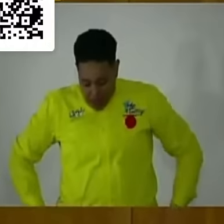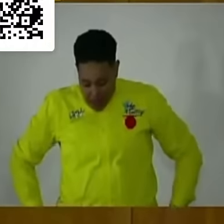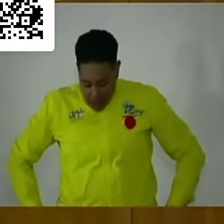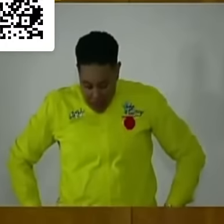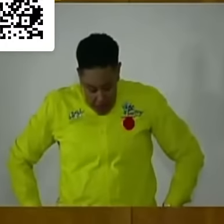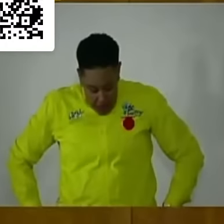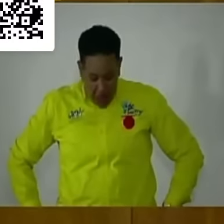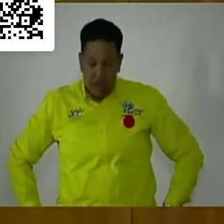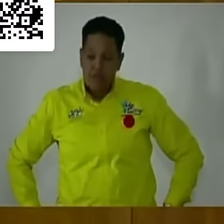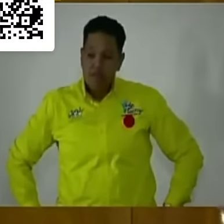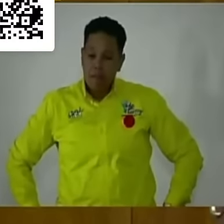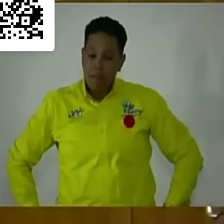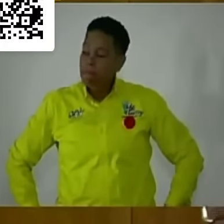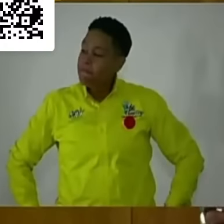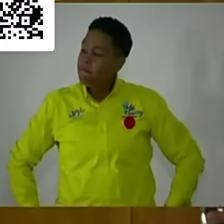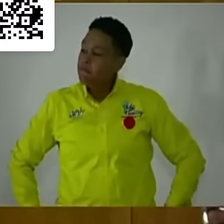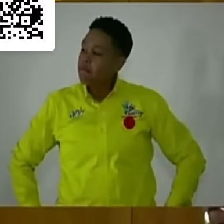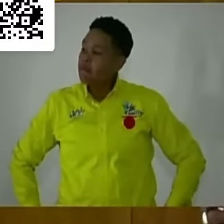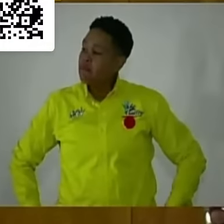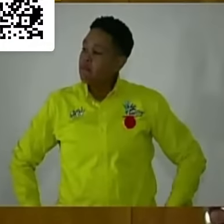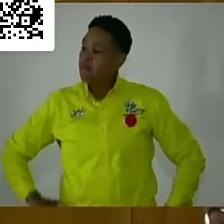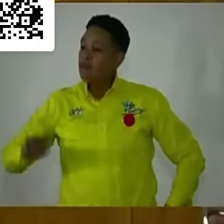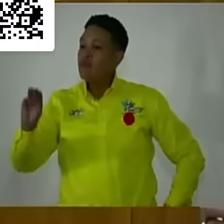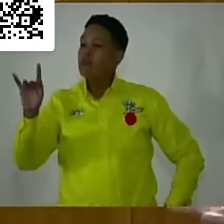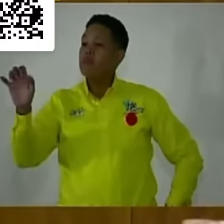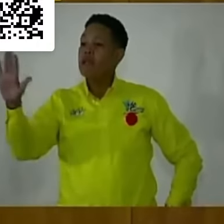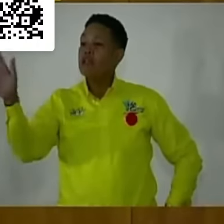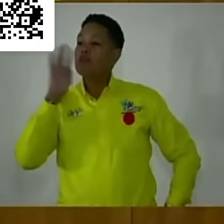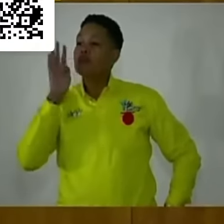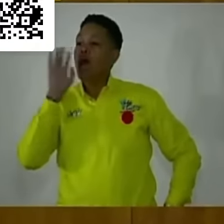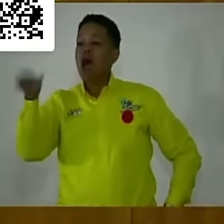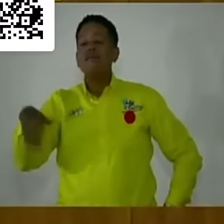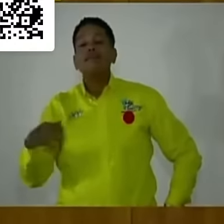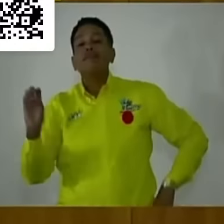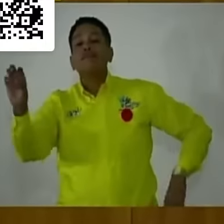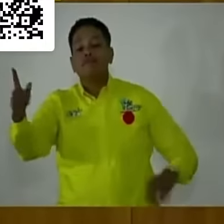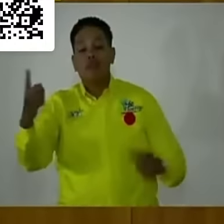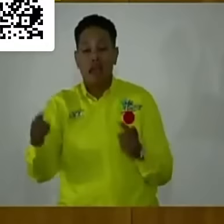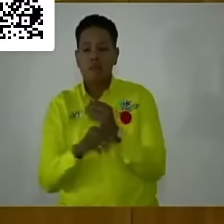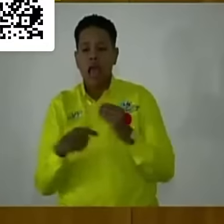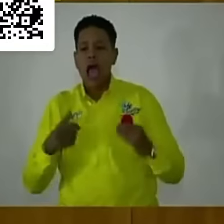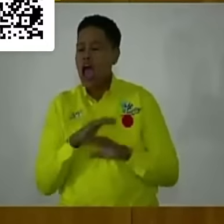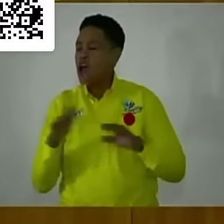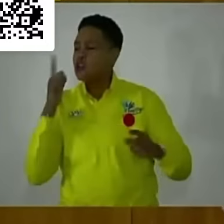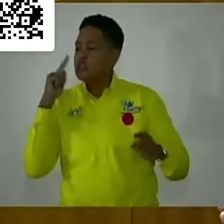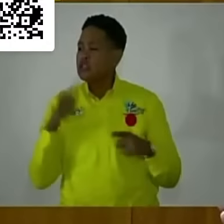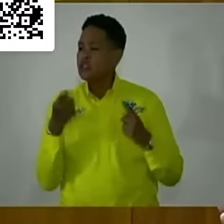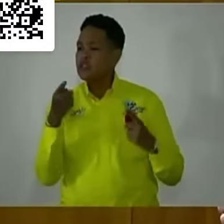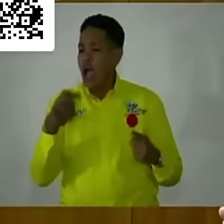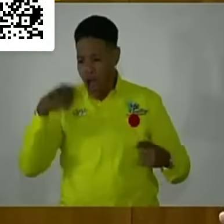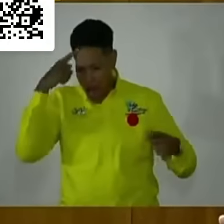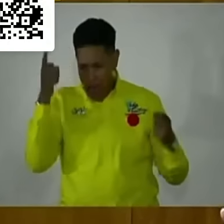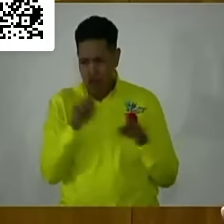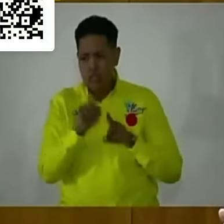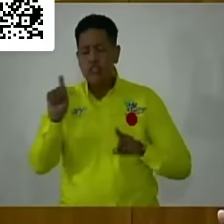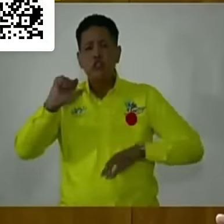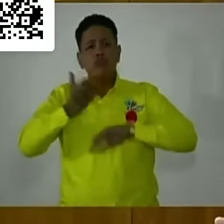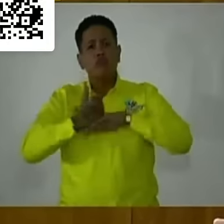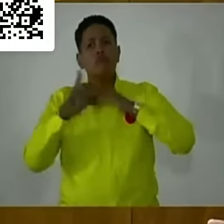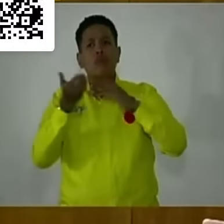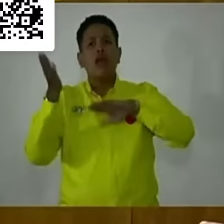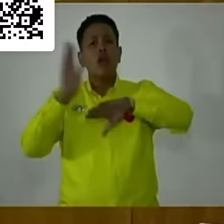But you know me tell the truth, Mikhail. You know me tell the truth. So I do disagree with him now. That it could